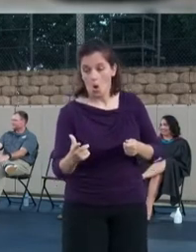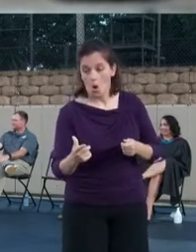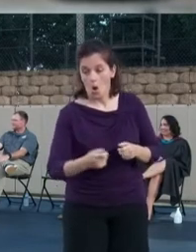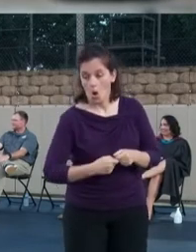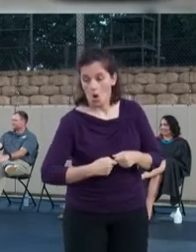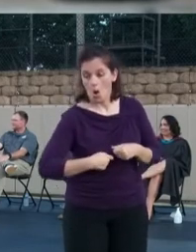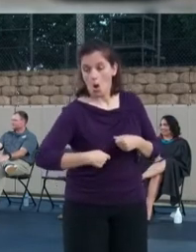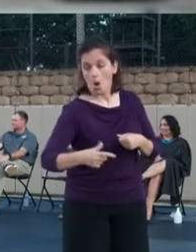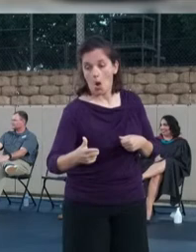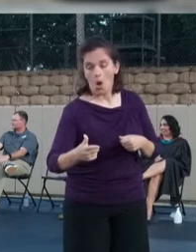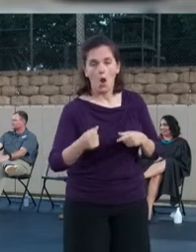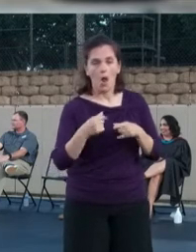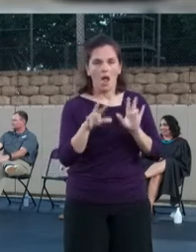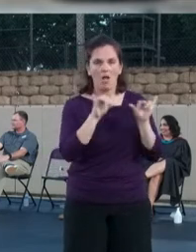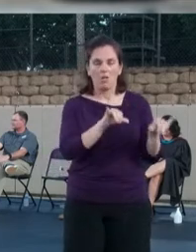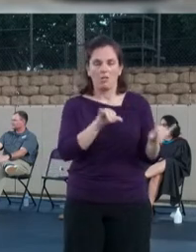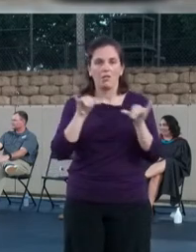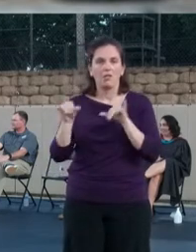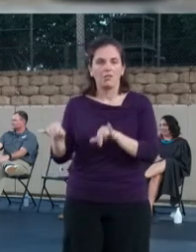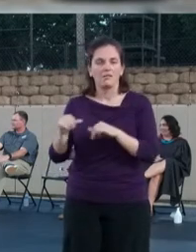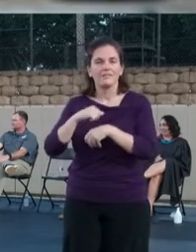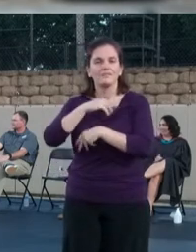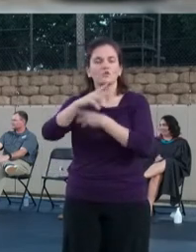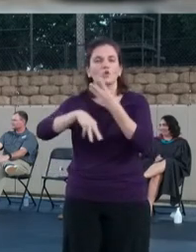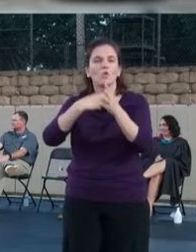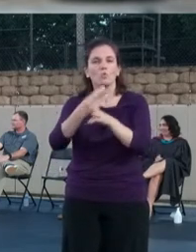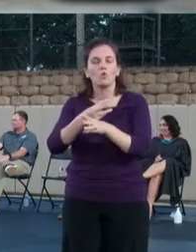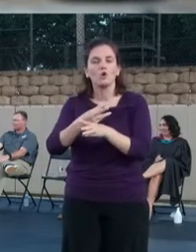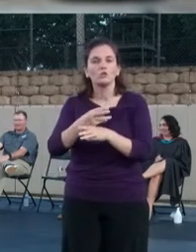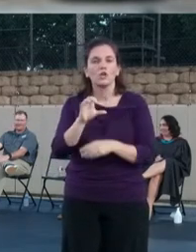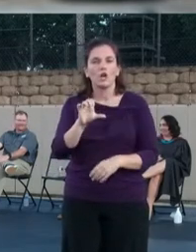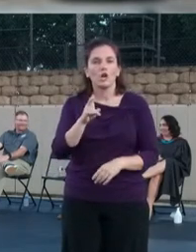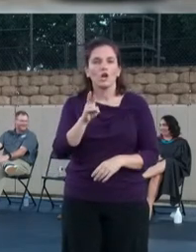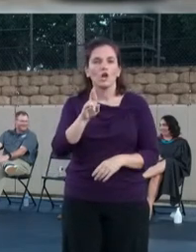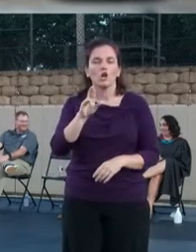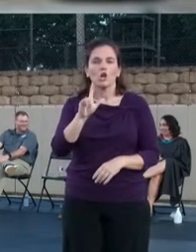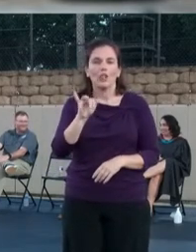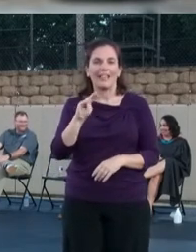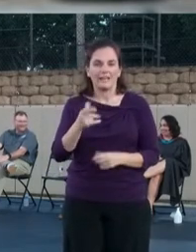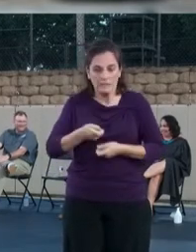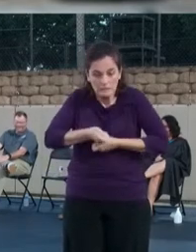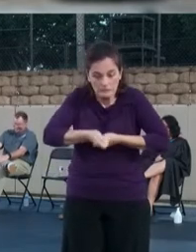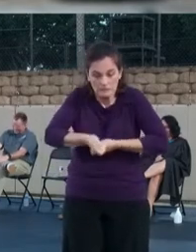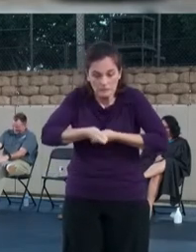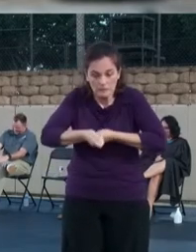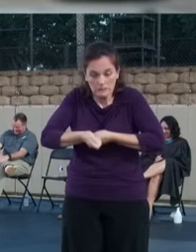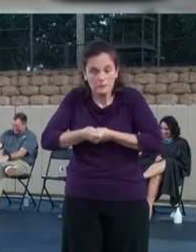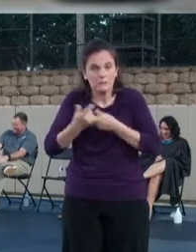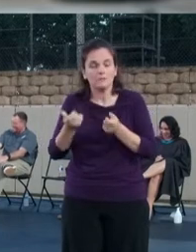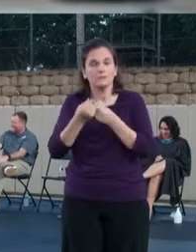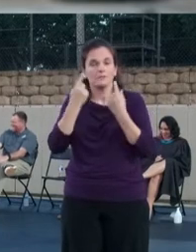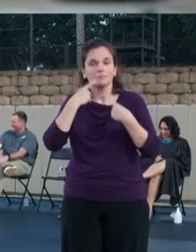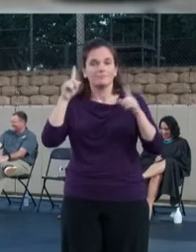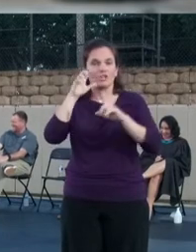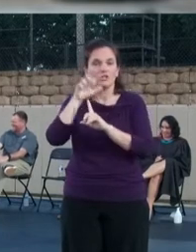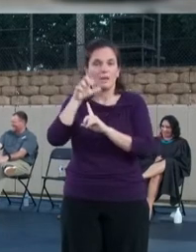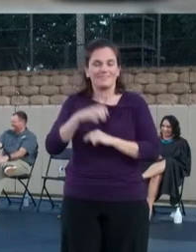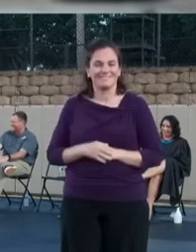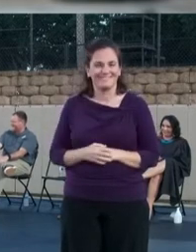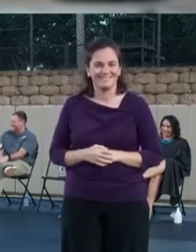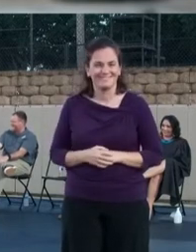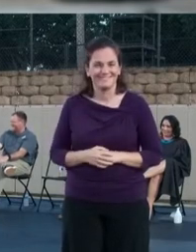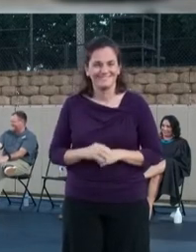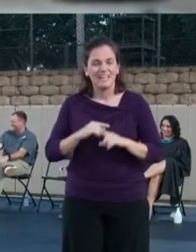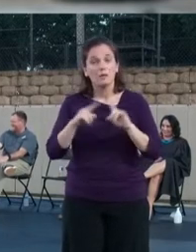uncanny representation of the World Curling Championship? Wonders never cease. But on a